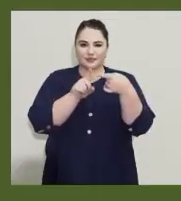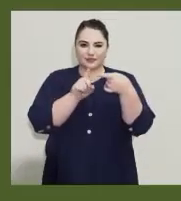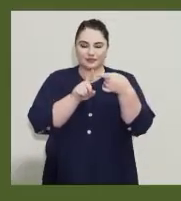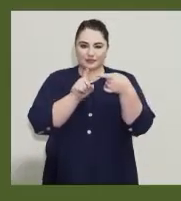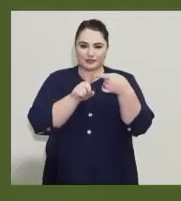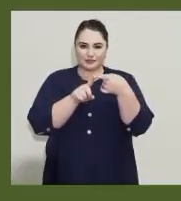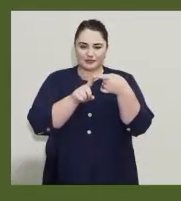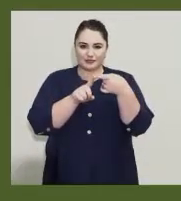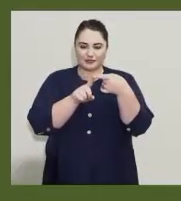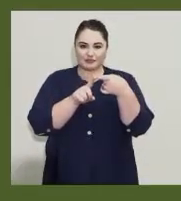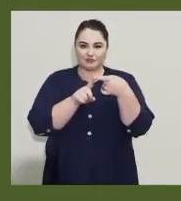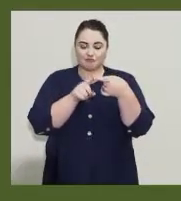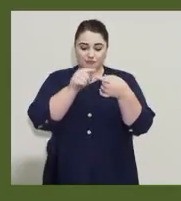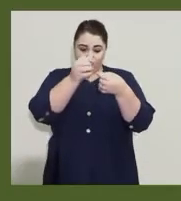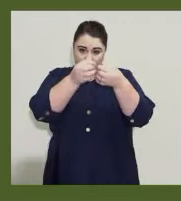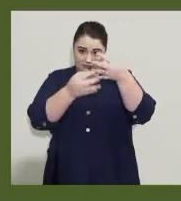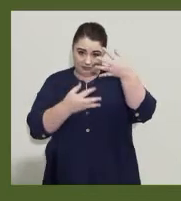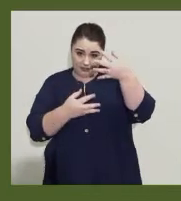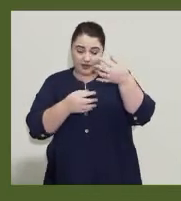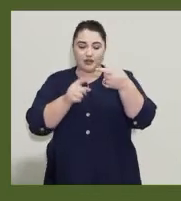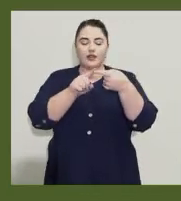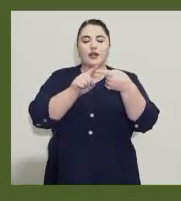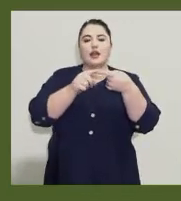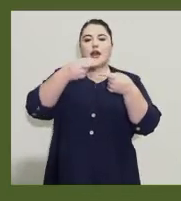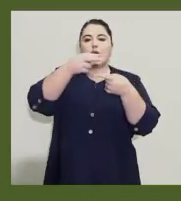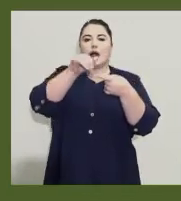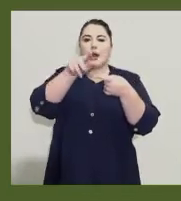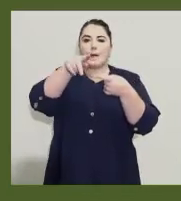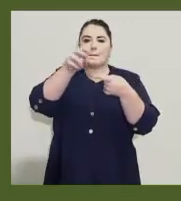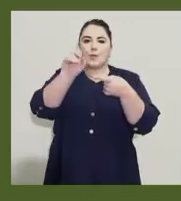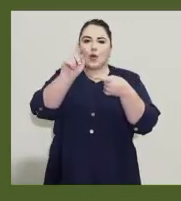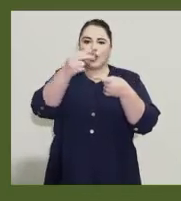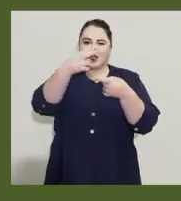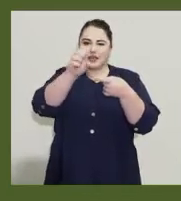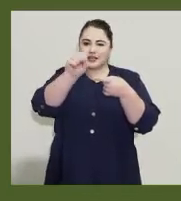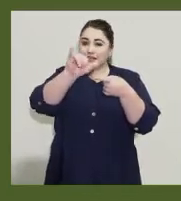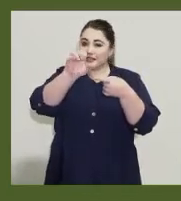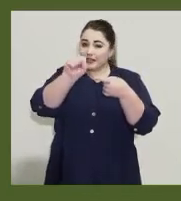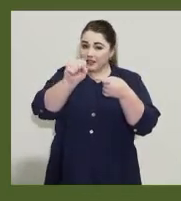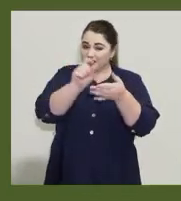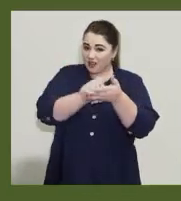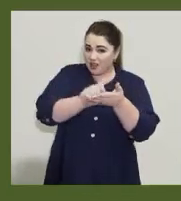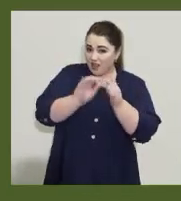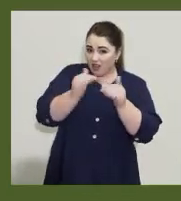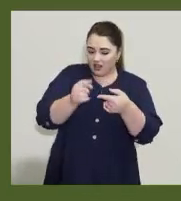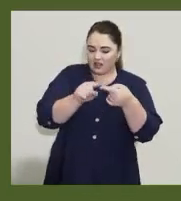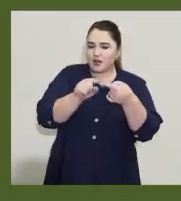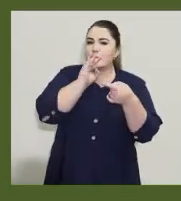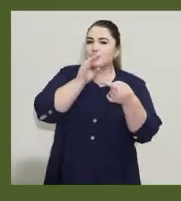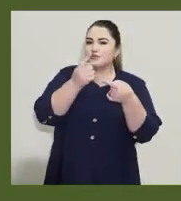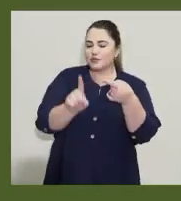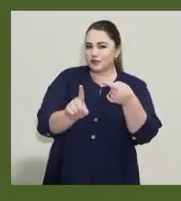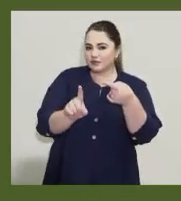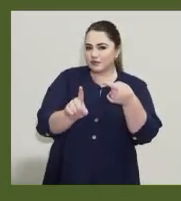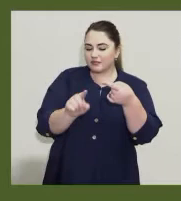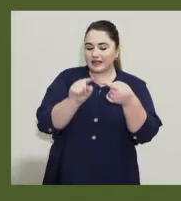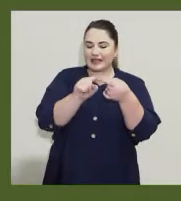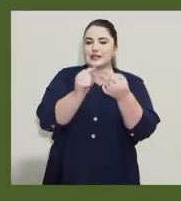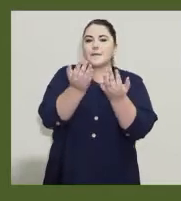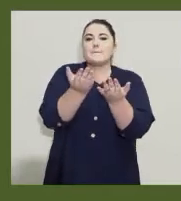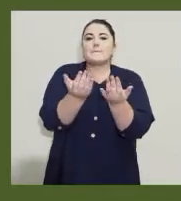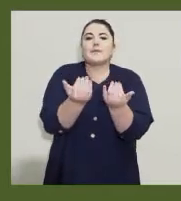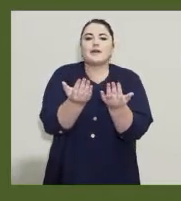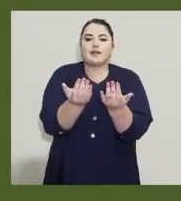Here they are. Will you be able to write a hypothesis? We will see that a hypothesis is